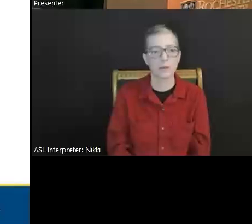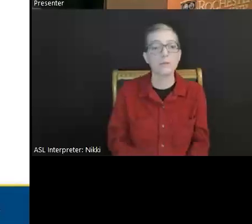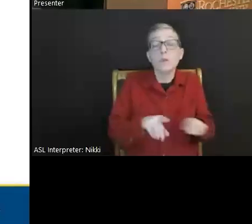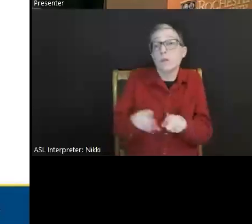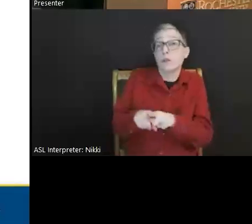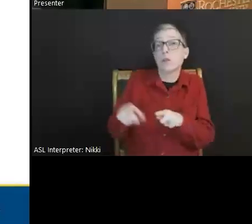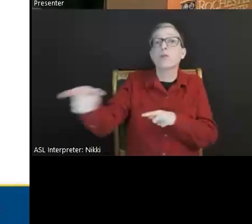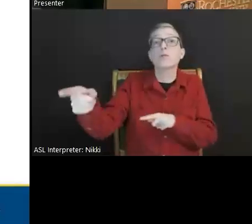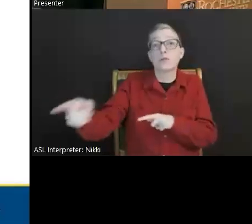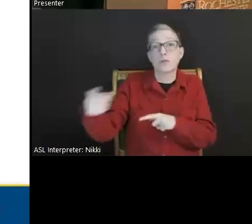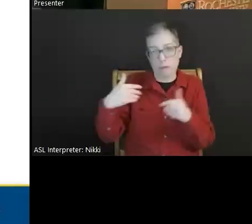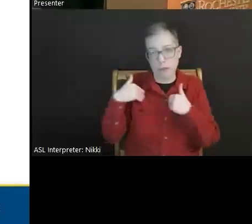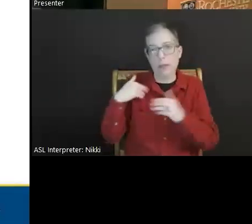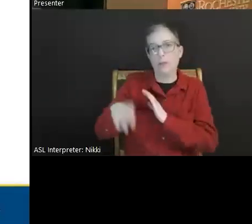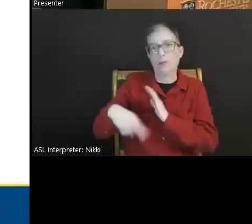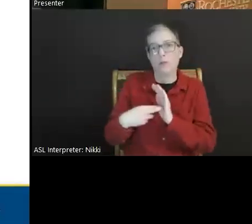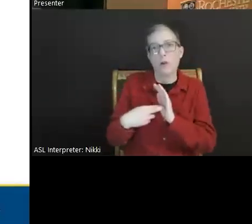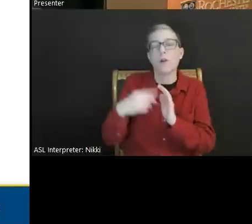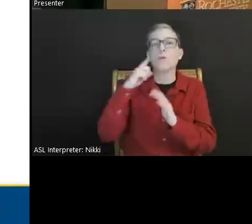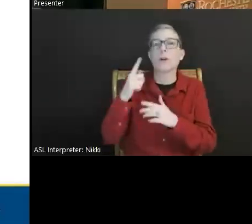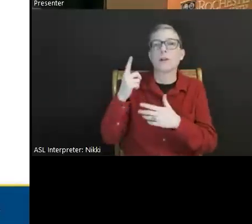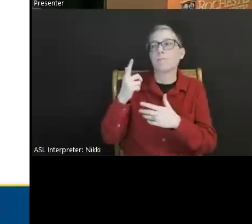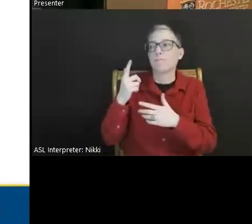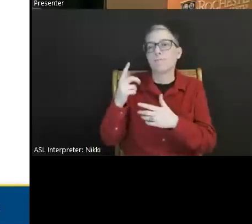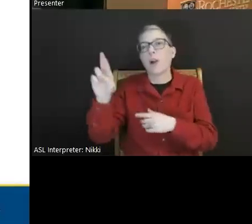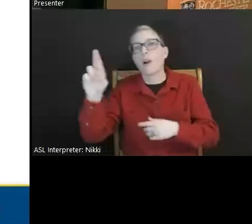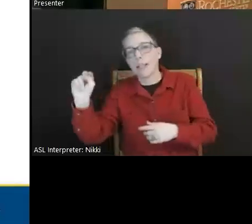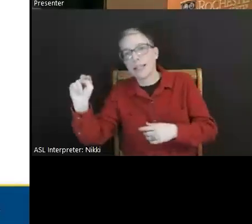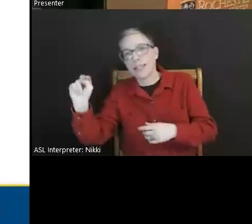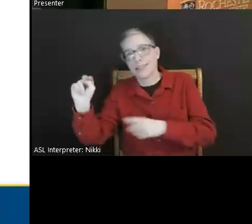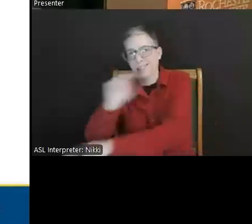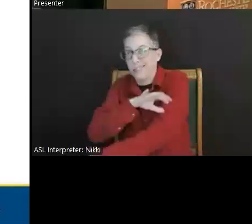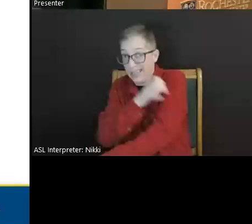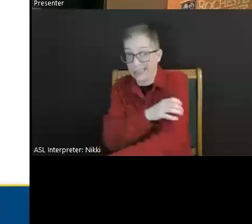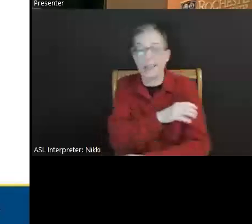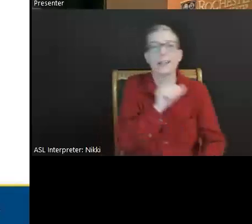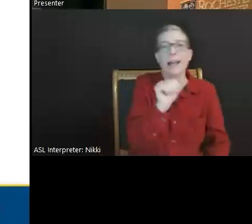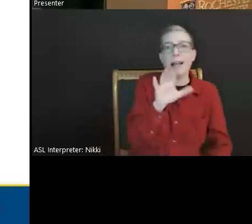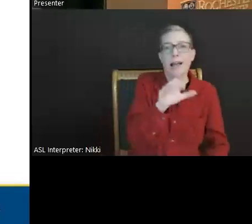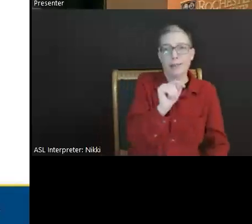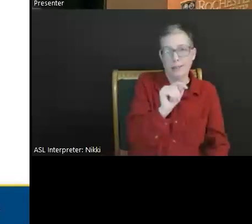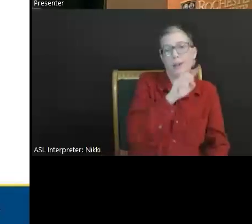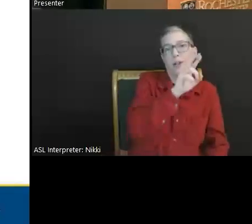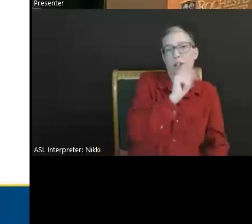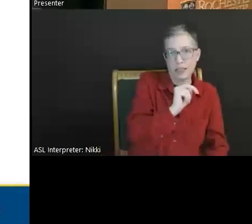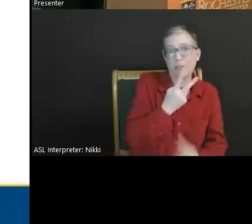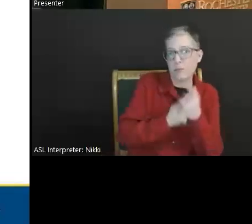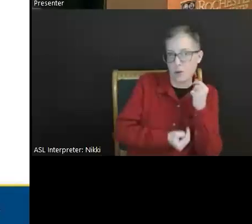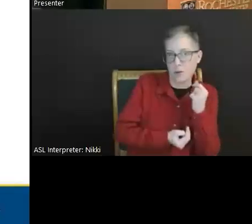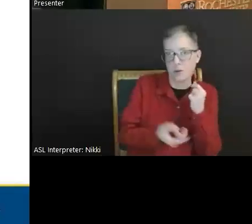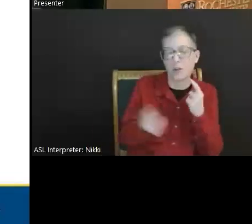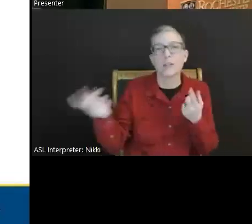as an intermediate role between a clinic RN and an ACT RN. Sarah is responsible for LAI administration and monitoring,